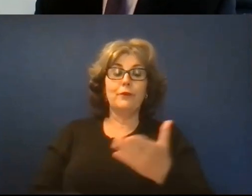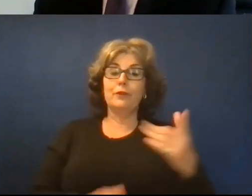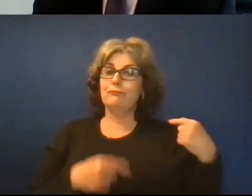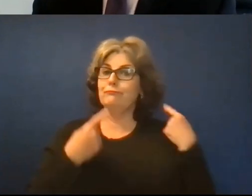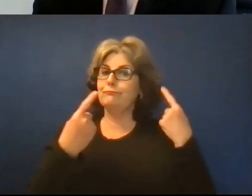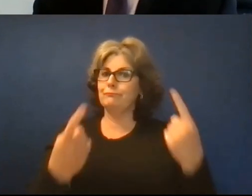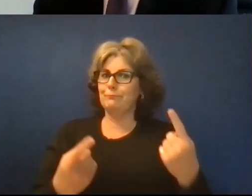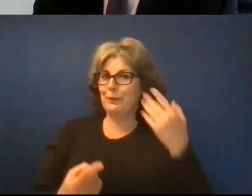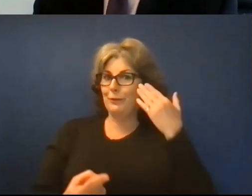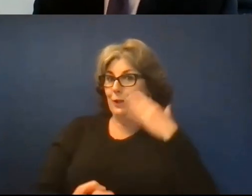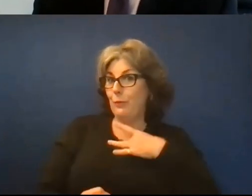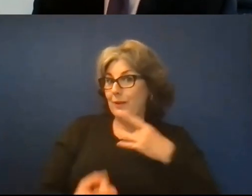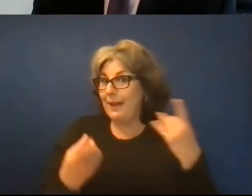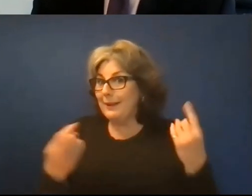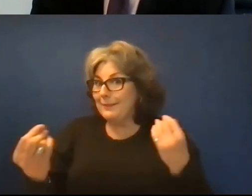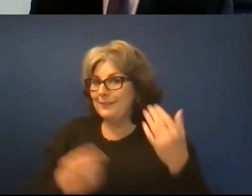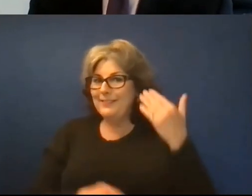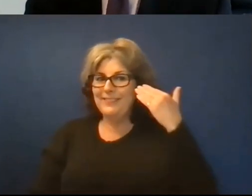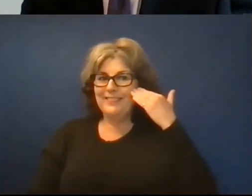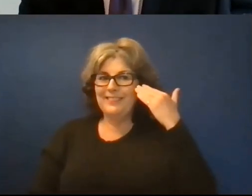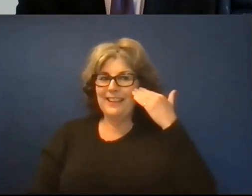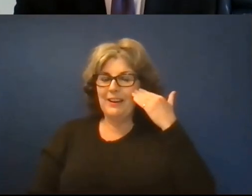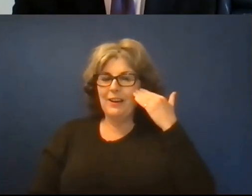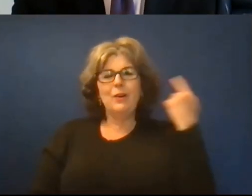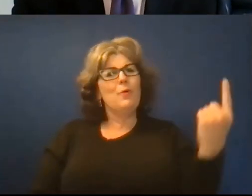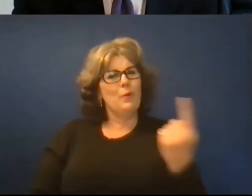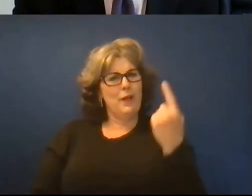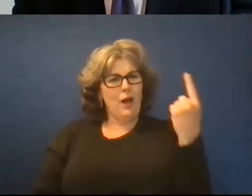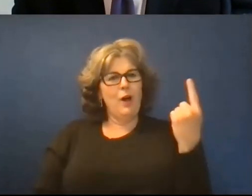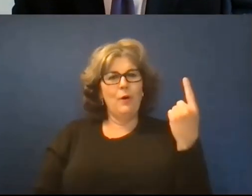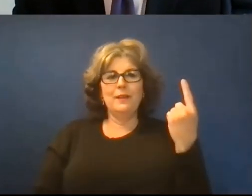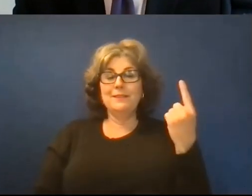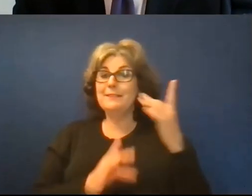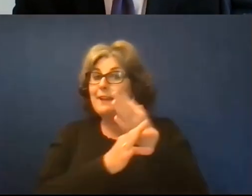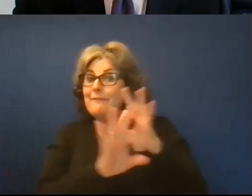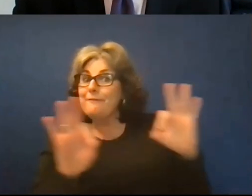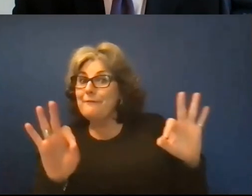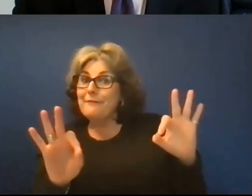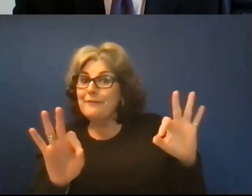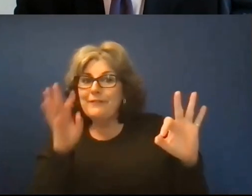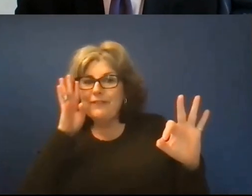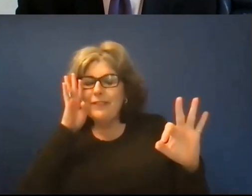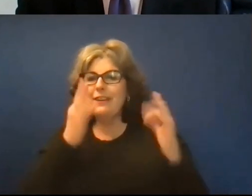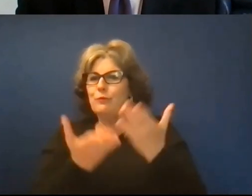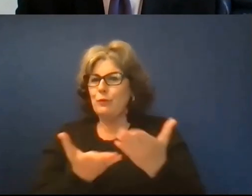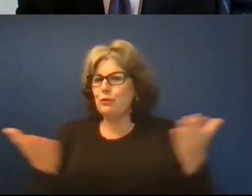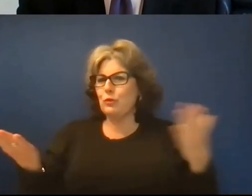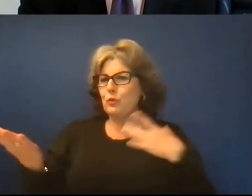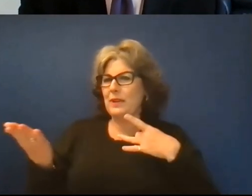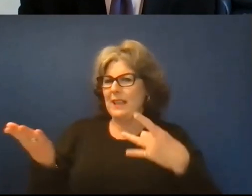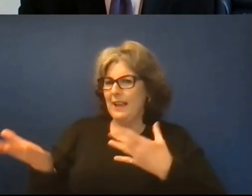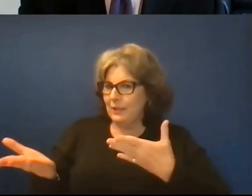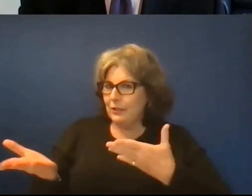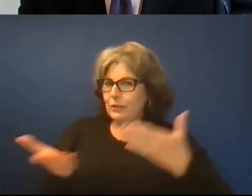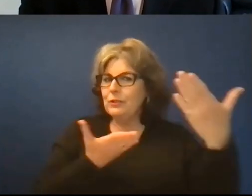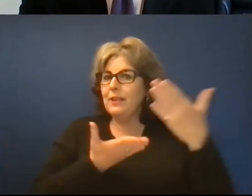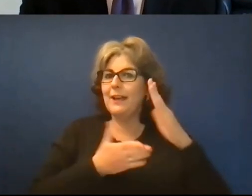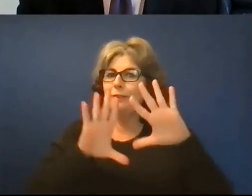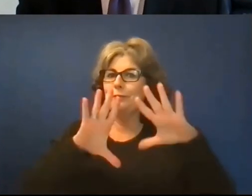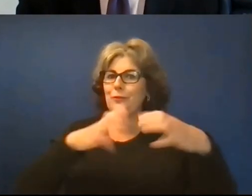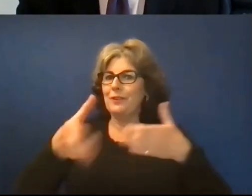before, you know what we like to do. We always like to give out some free resources to take back to the